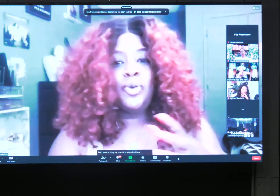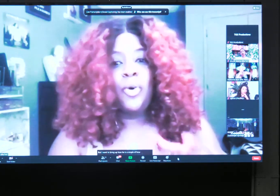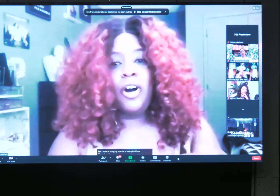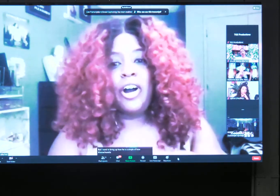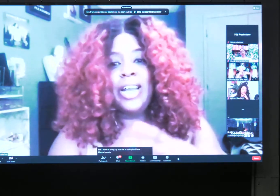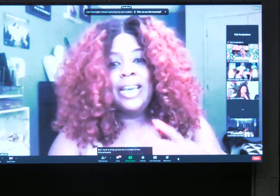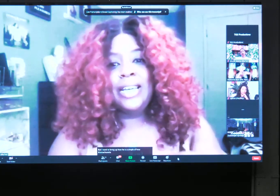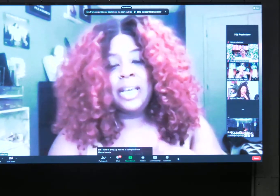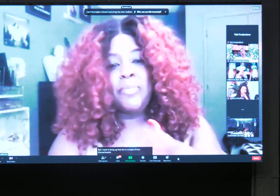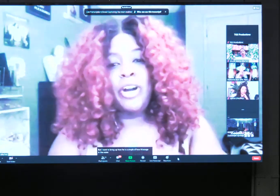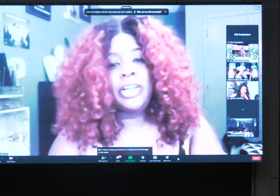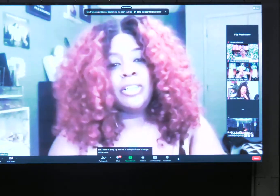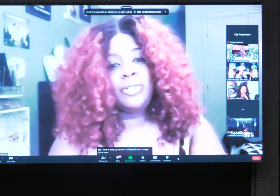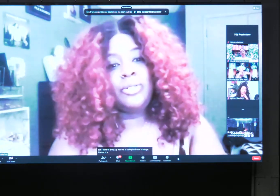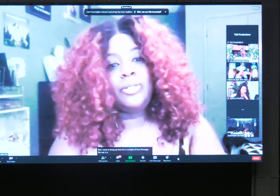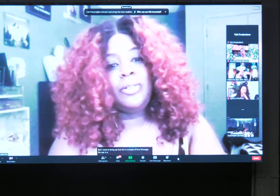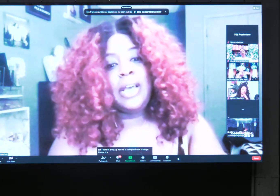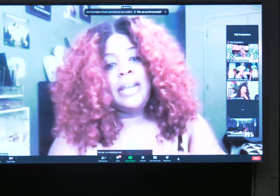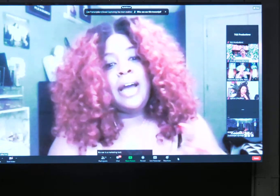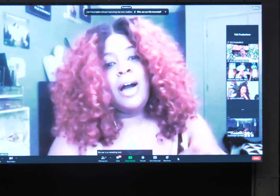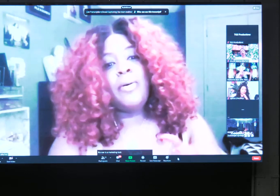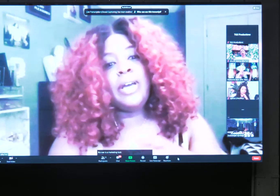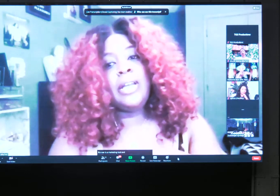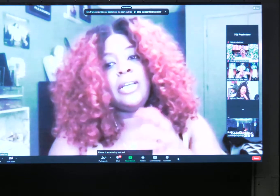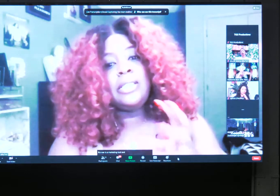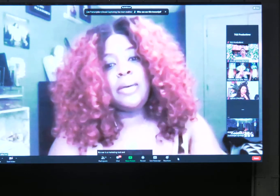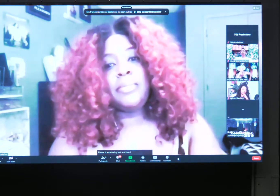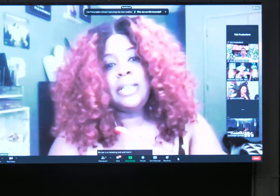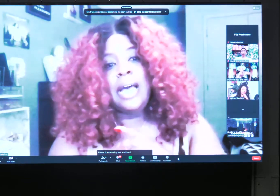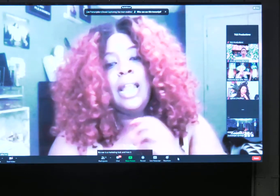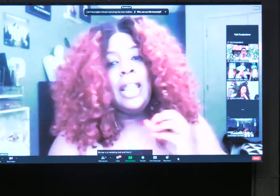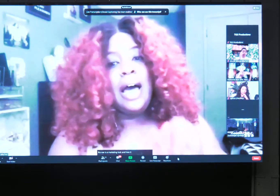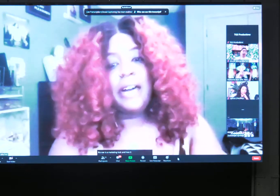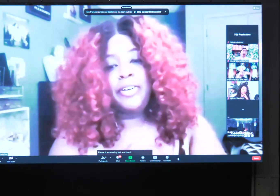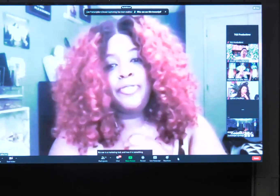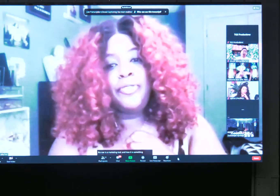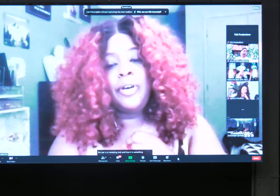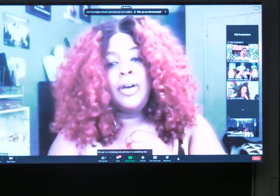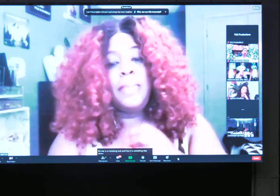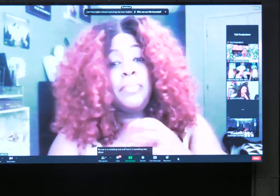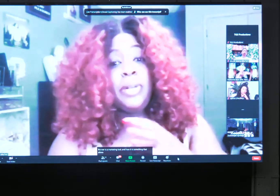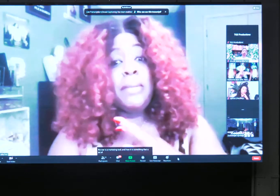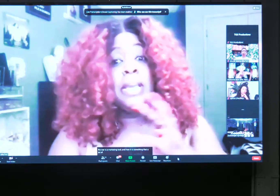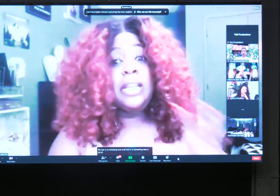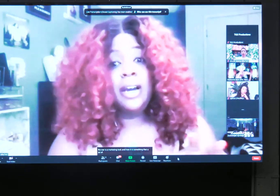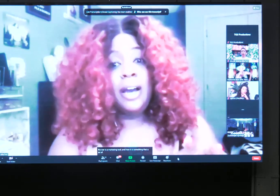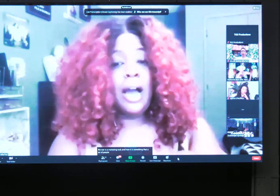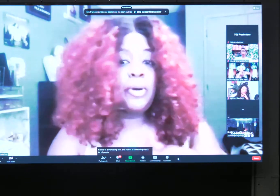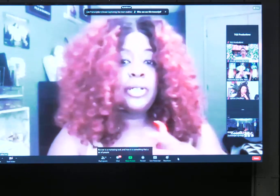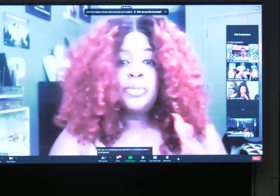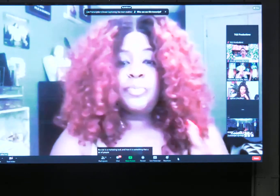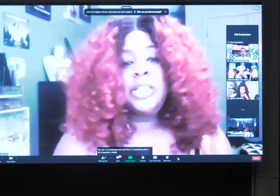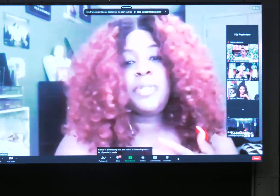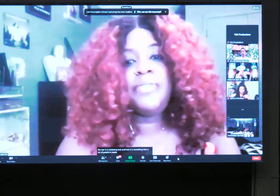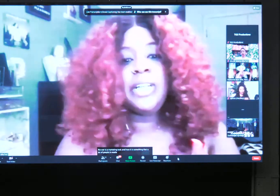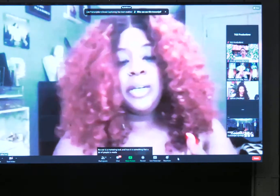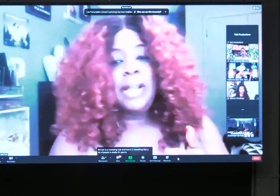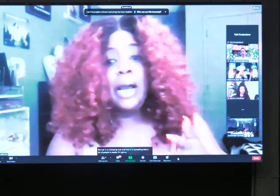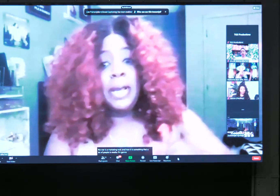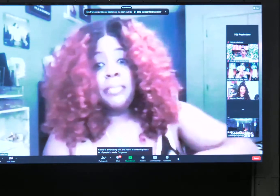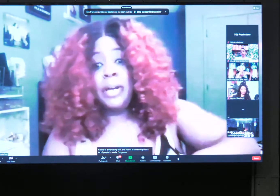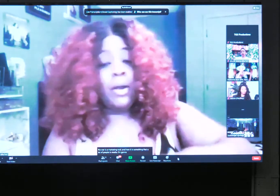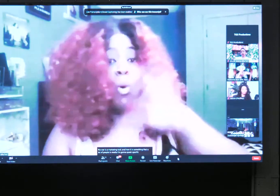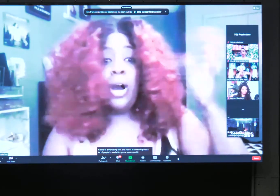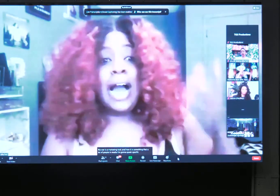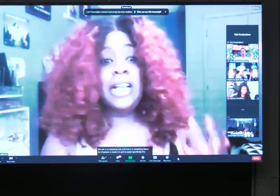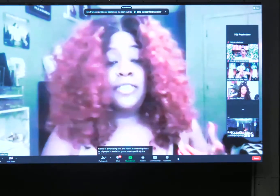Misogynoir is a marketing tool, and how it is something that a lot of people in media, I'm going to speak specifically to Black